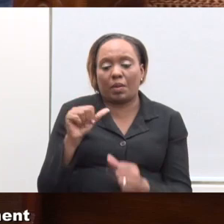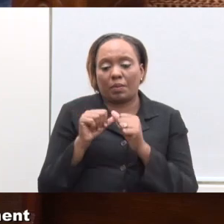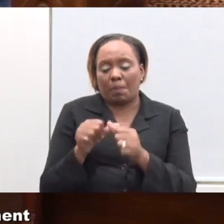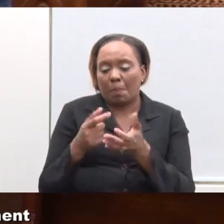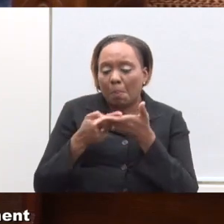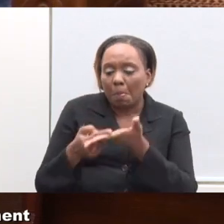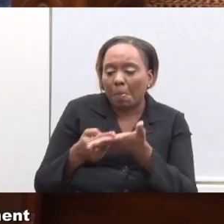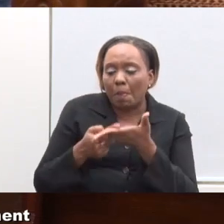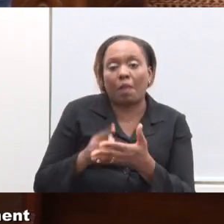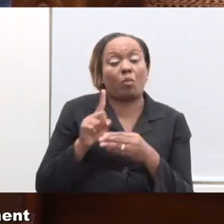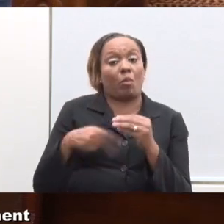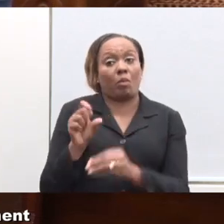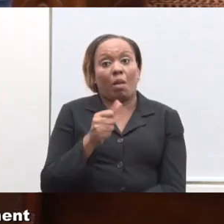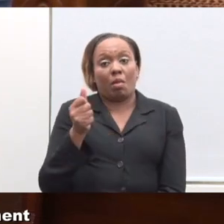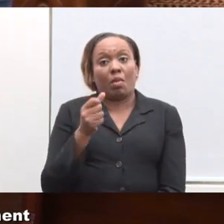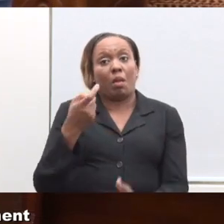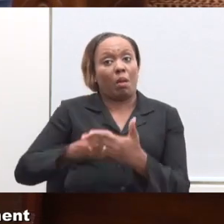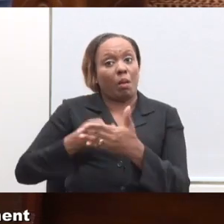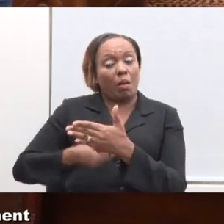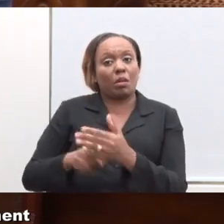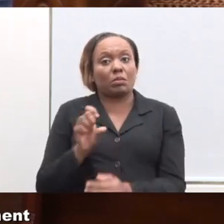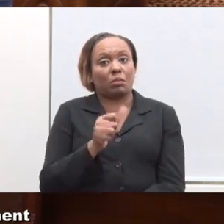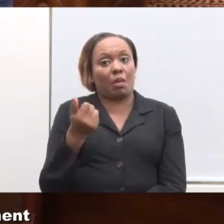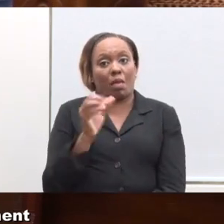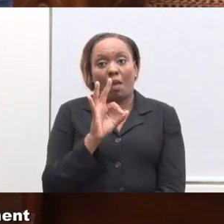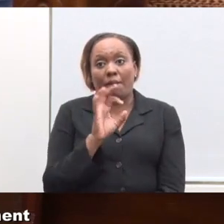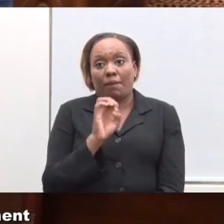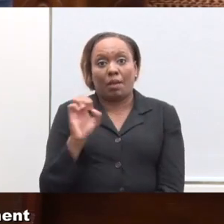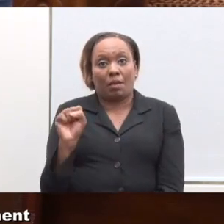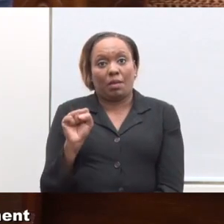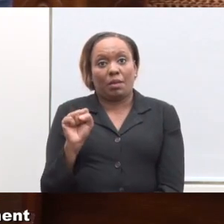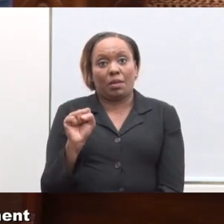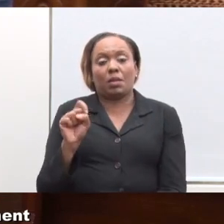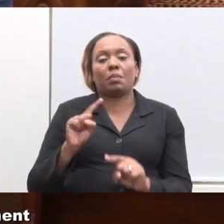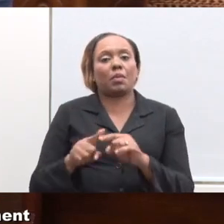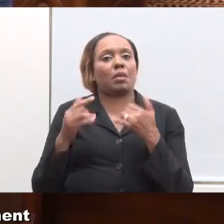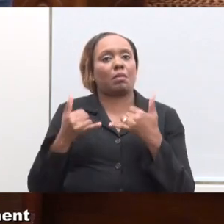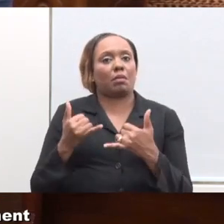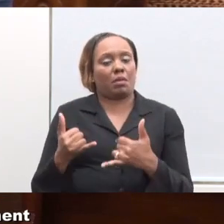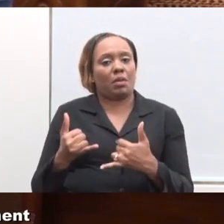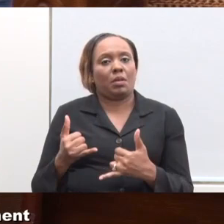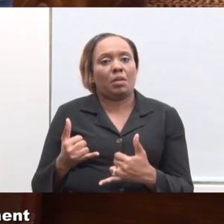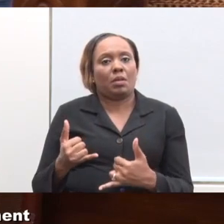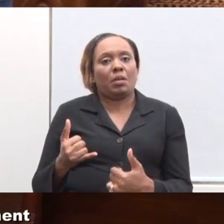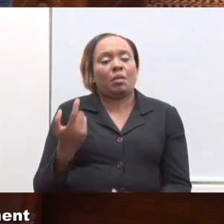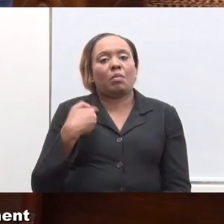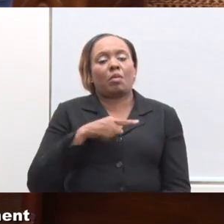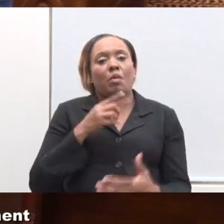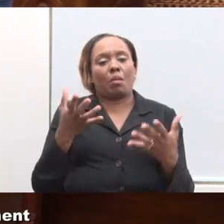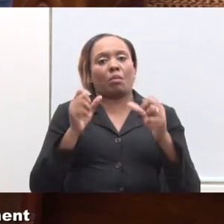banks on the other fees. But as I said, our immediate concern was to be